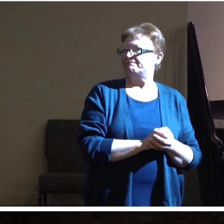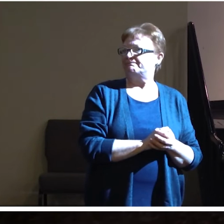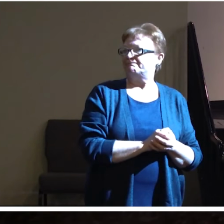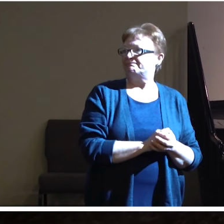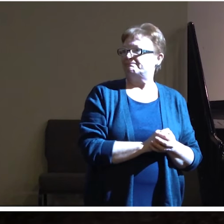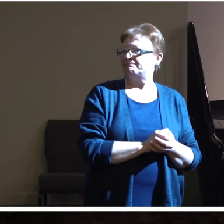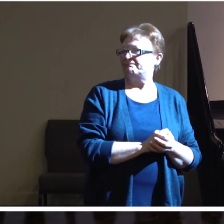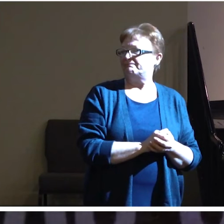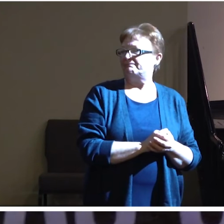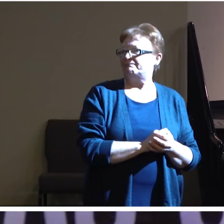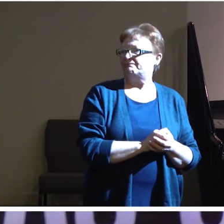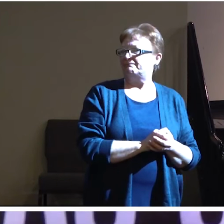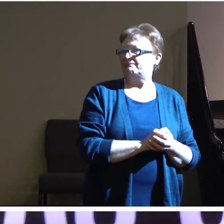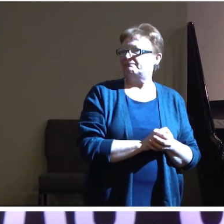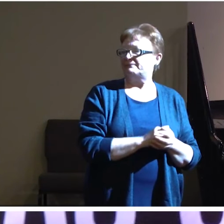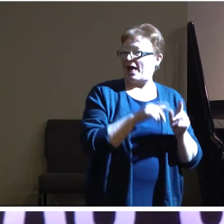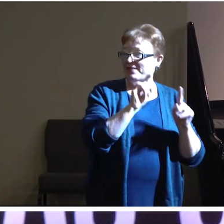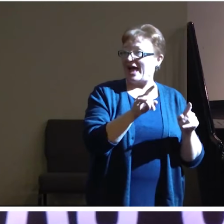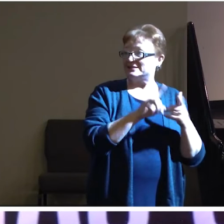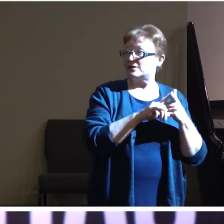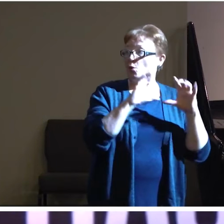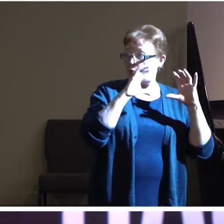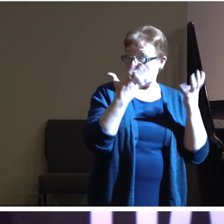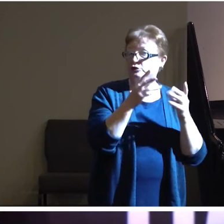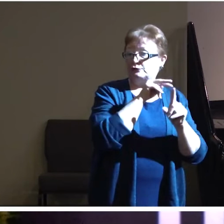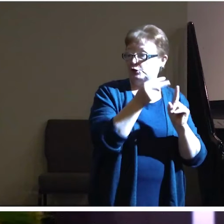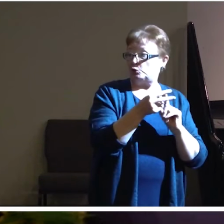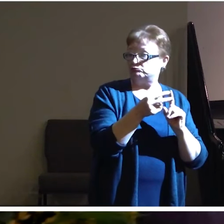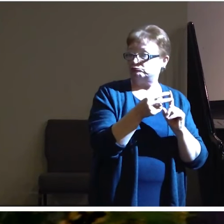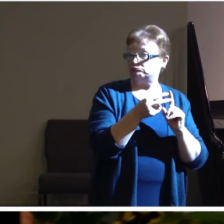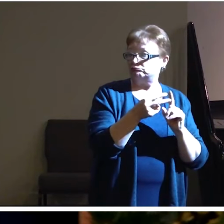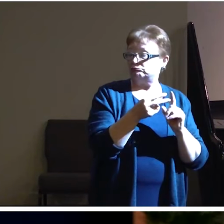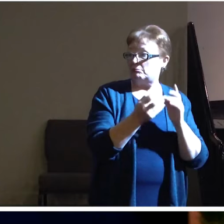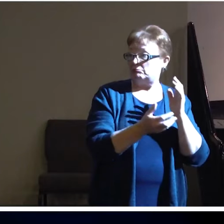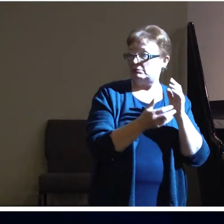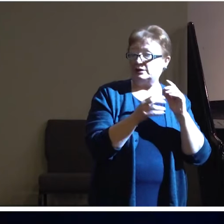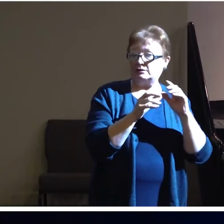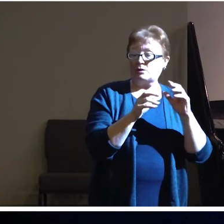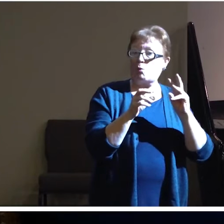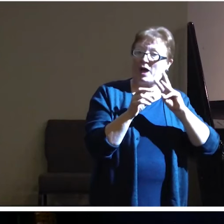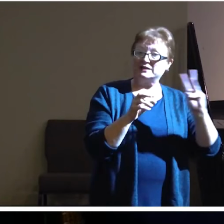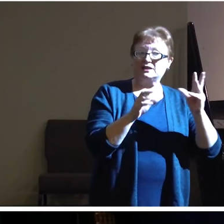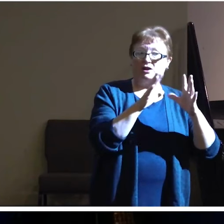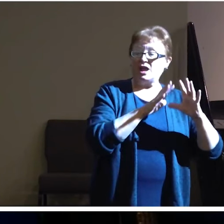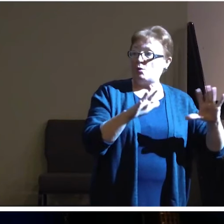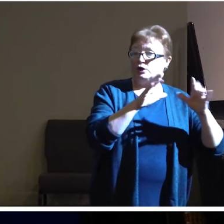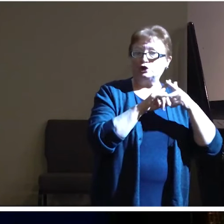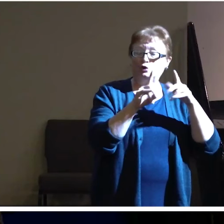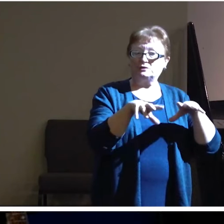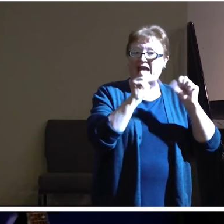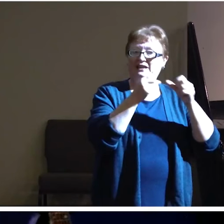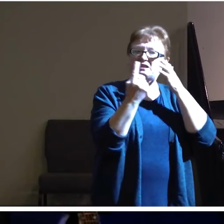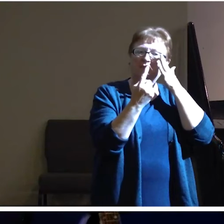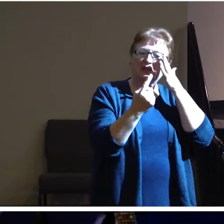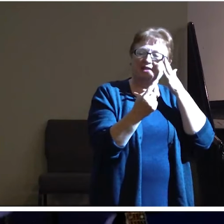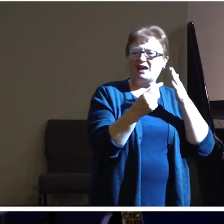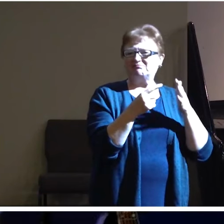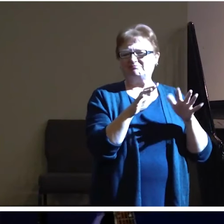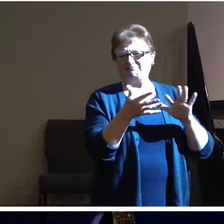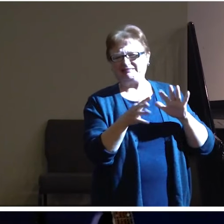Now, this is the dominant worldview in the West to the point that when you even take something that's kind of